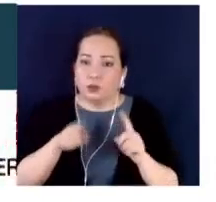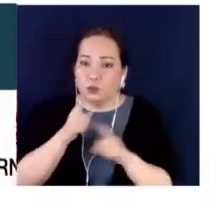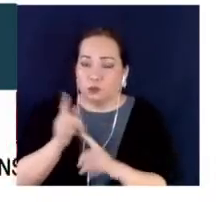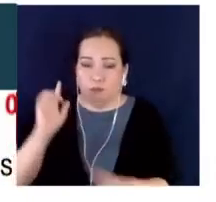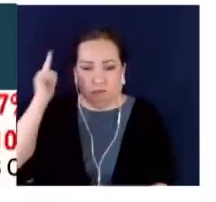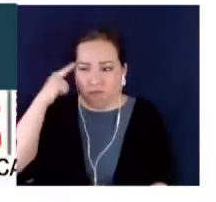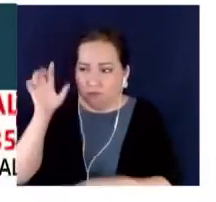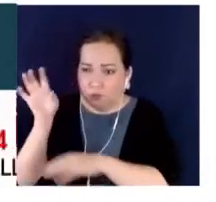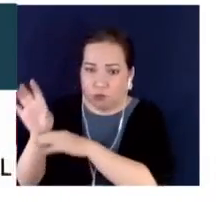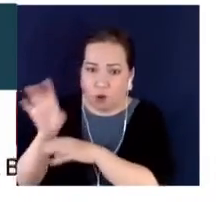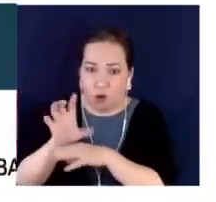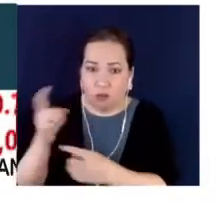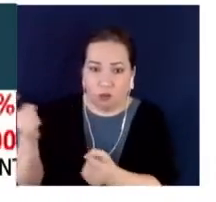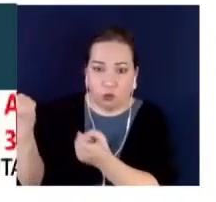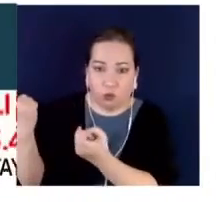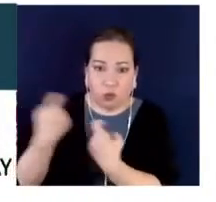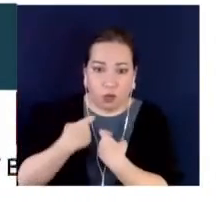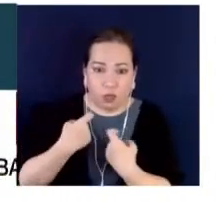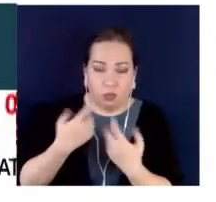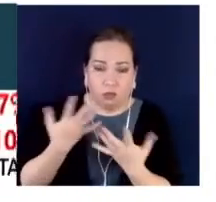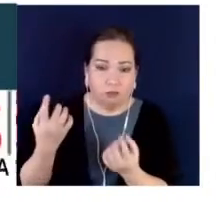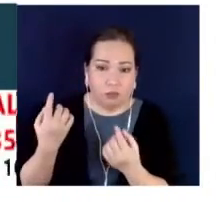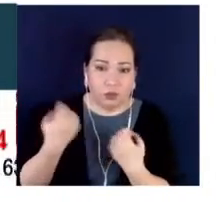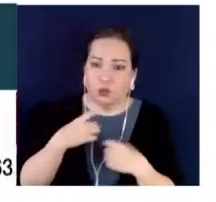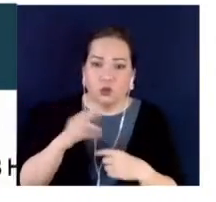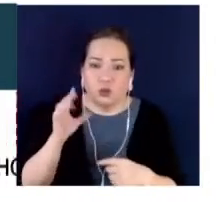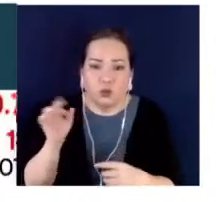it, to donate. This is through our own,